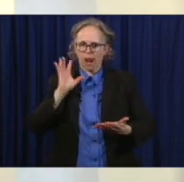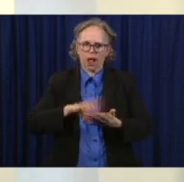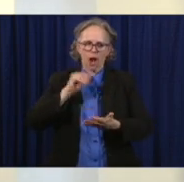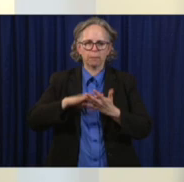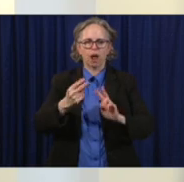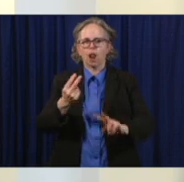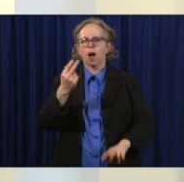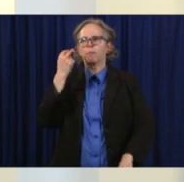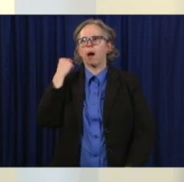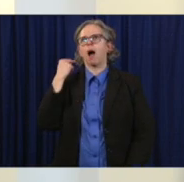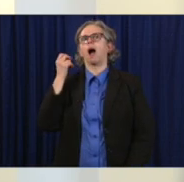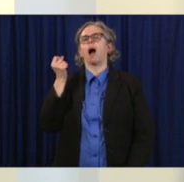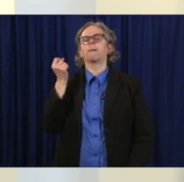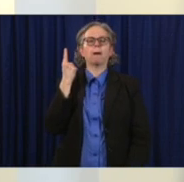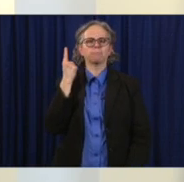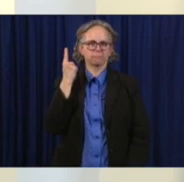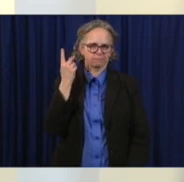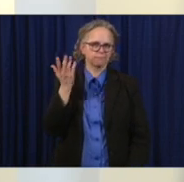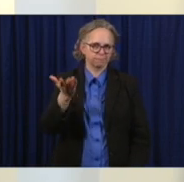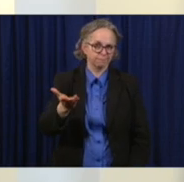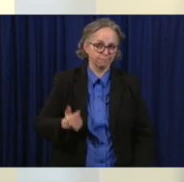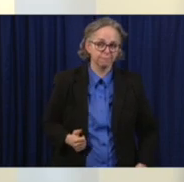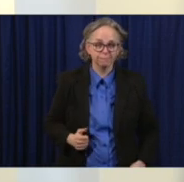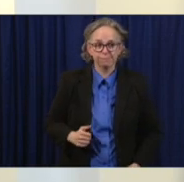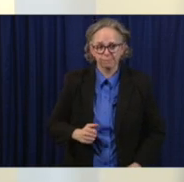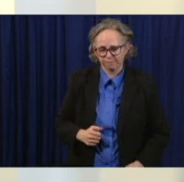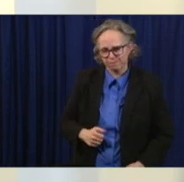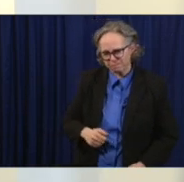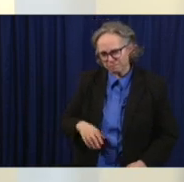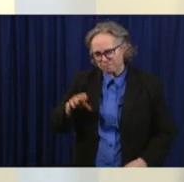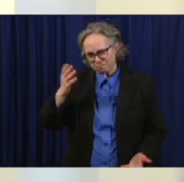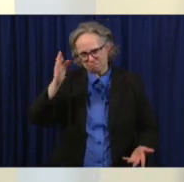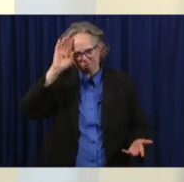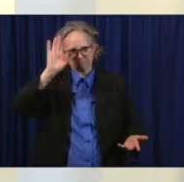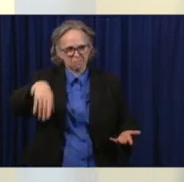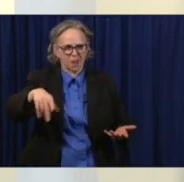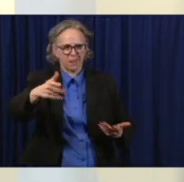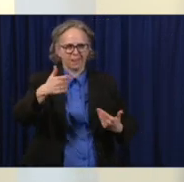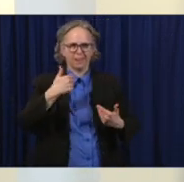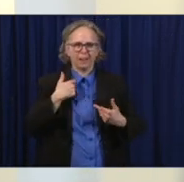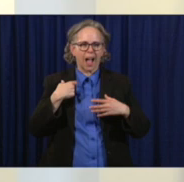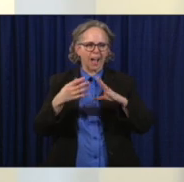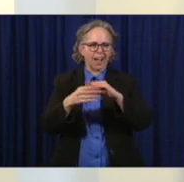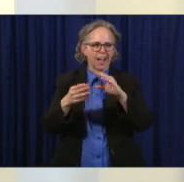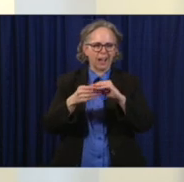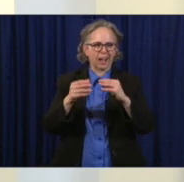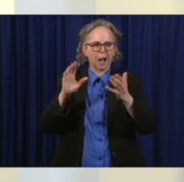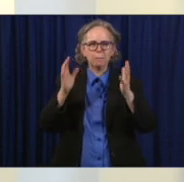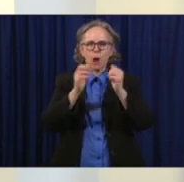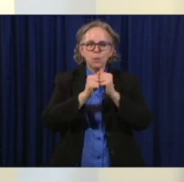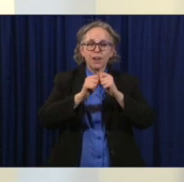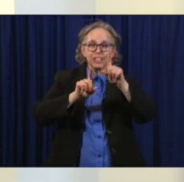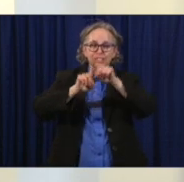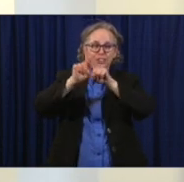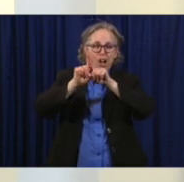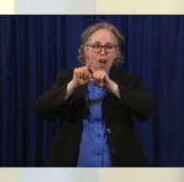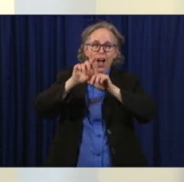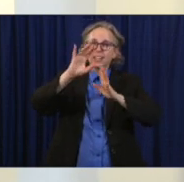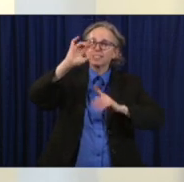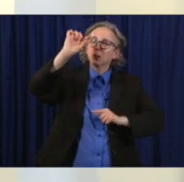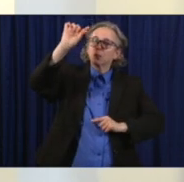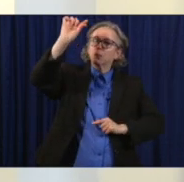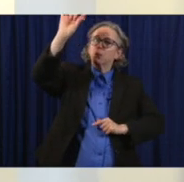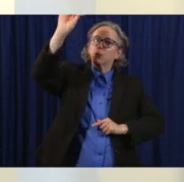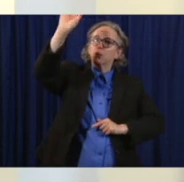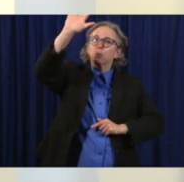I talked about it being starlight, remember, and we're seeing a distant star and seeing it now. One of the things that antibody tests are doing